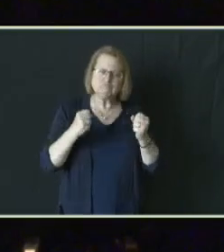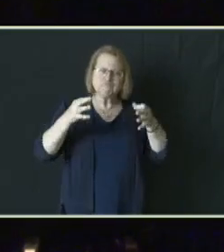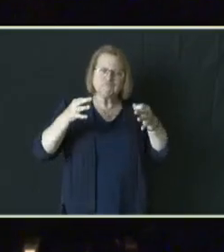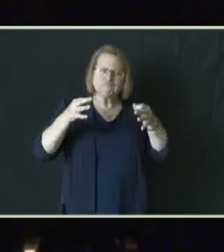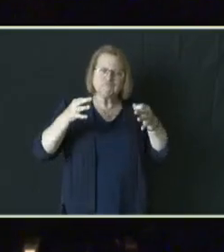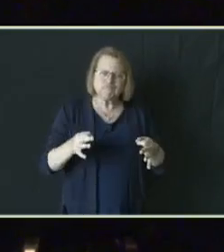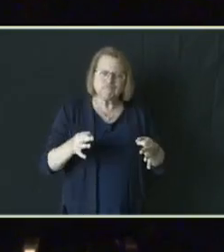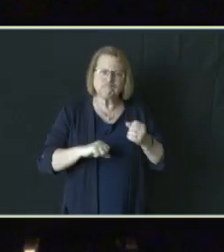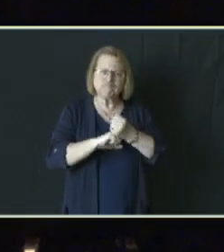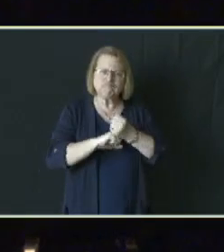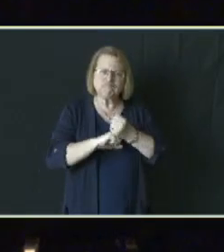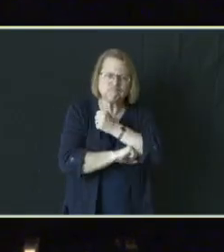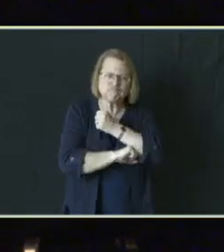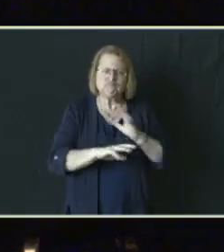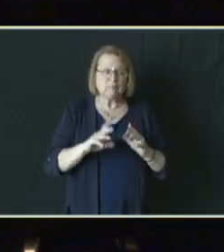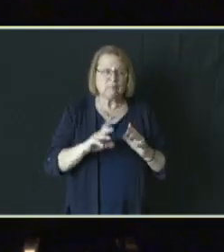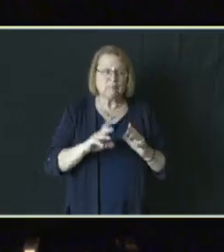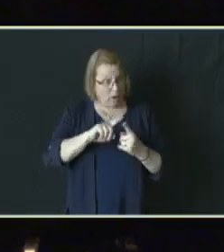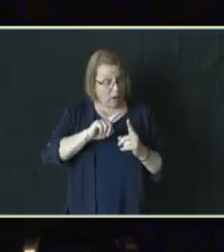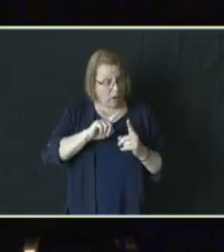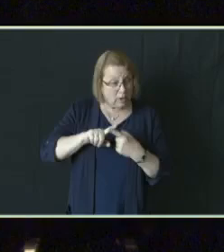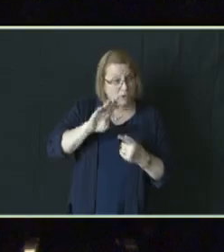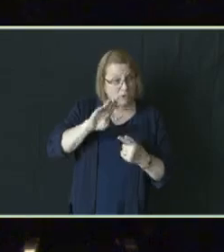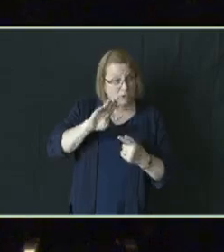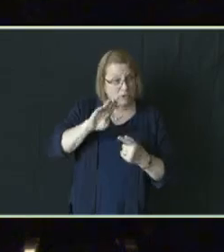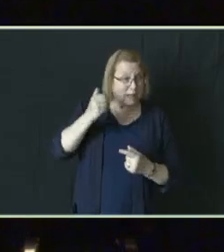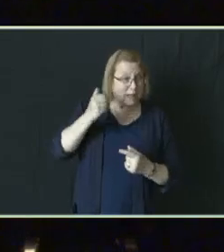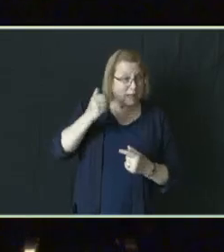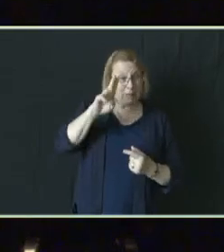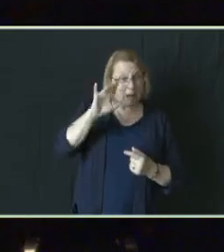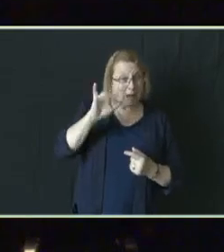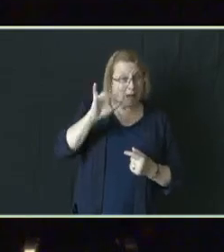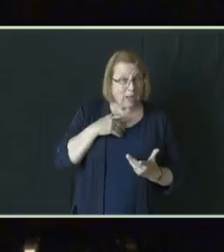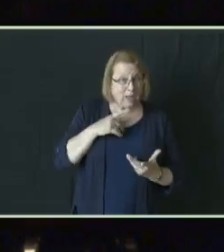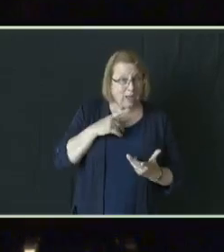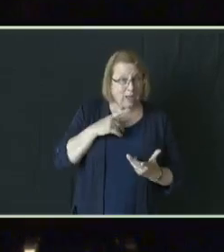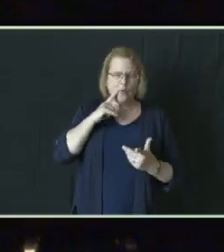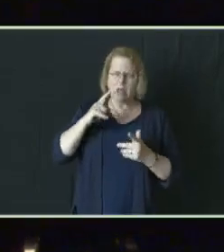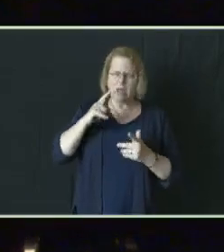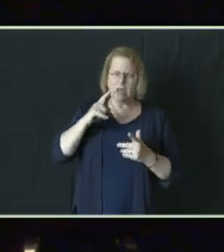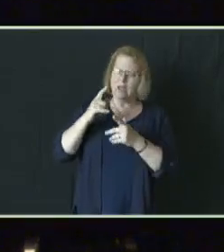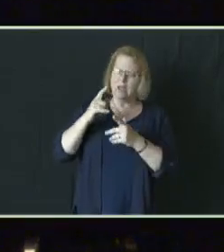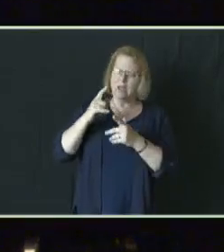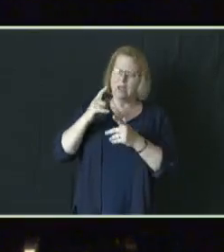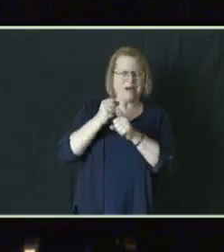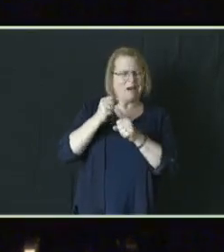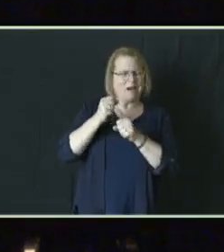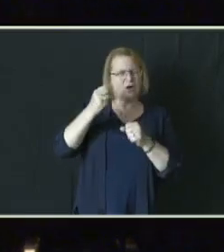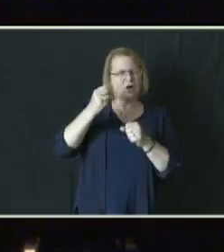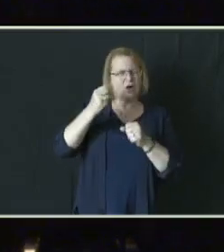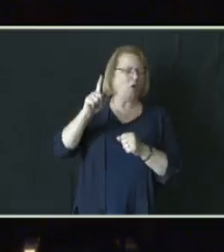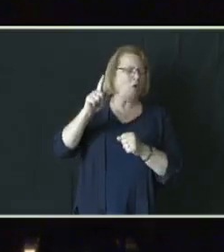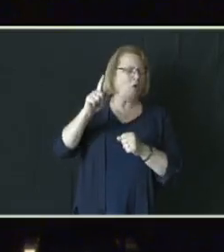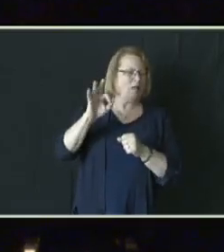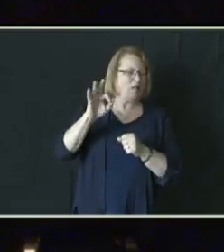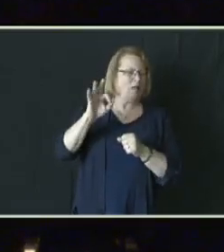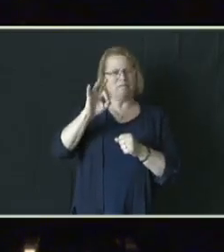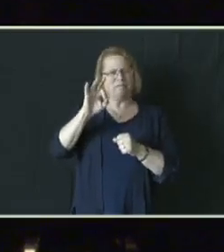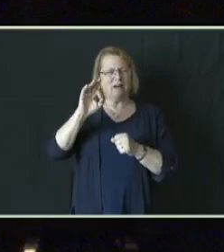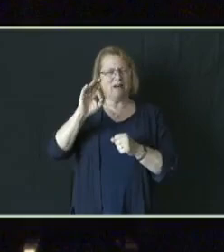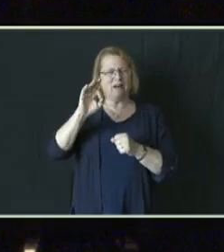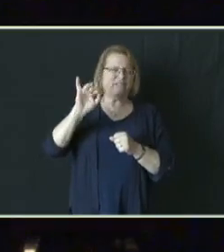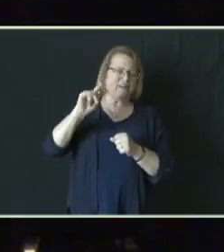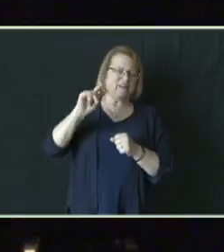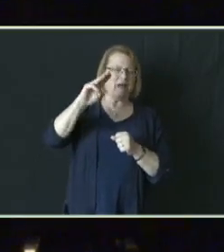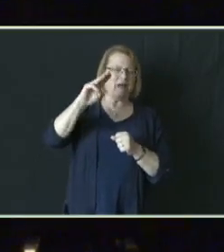Buy, we contracted the services of Hall of Fame basketball player Irvin Magic Johnson to help us